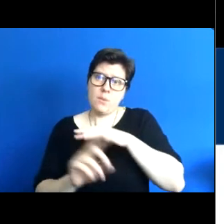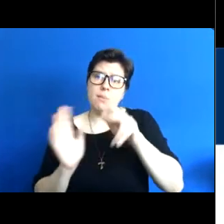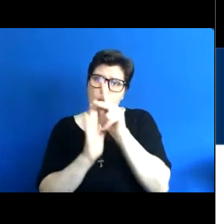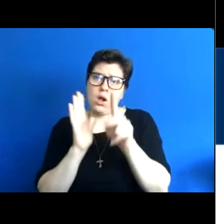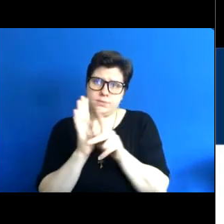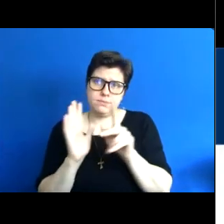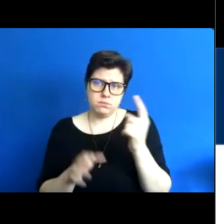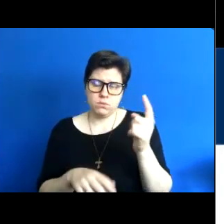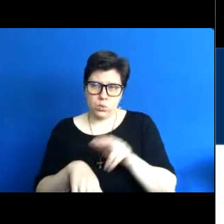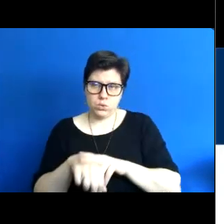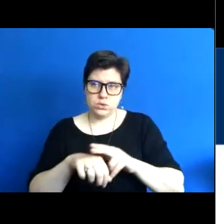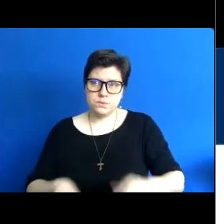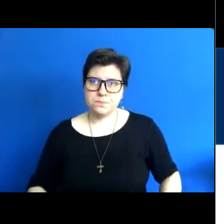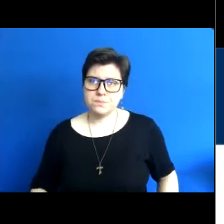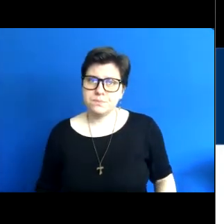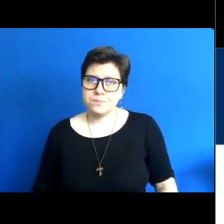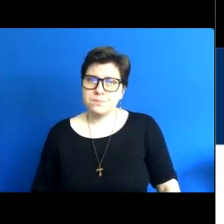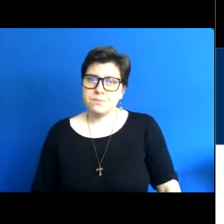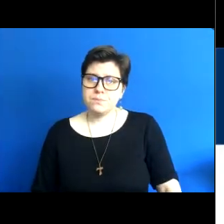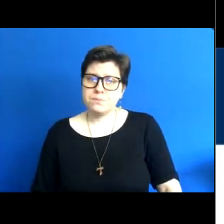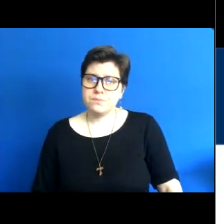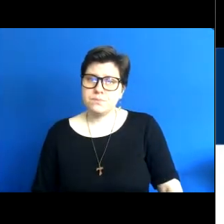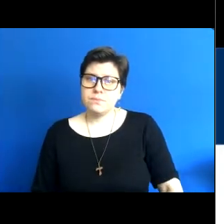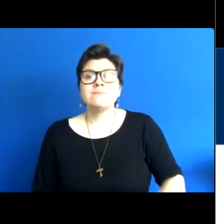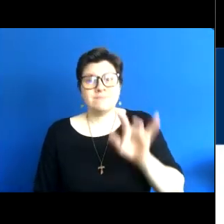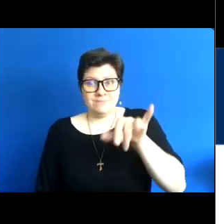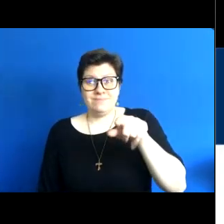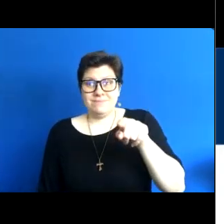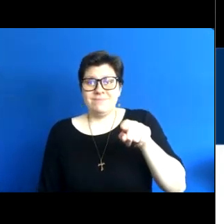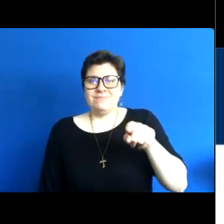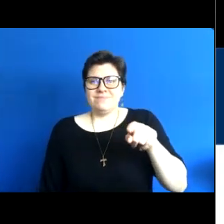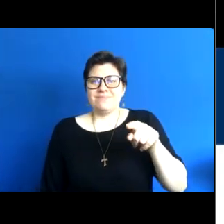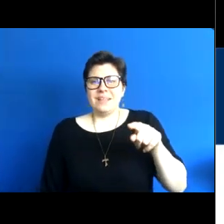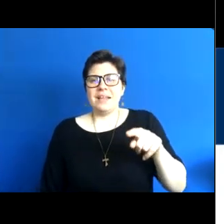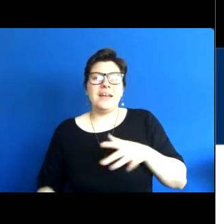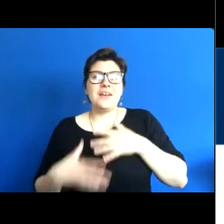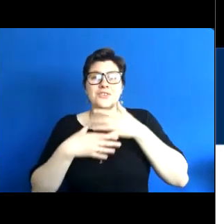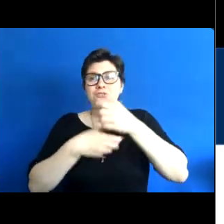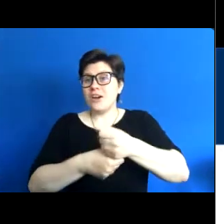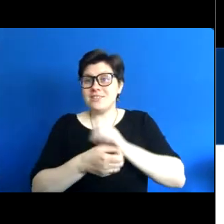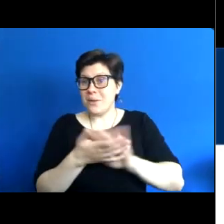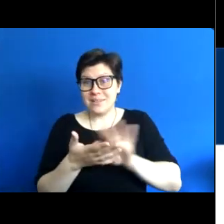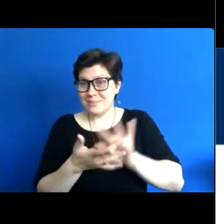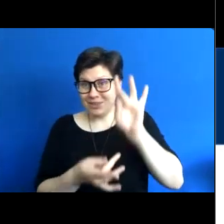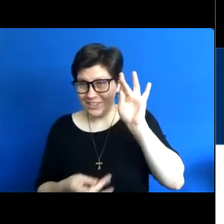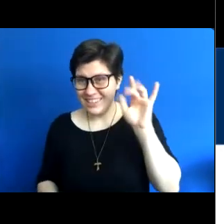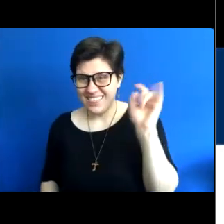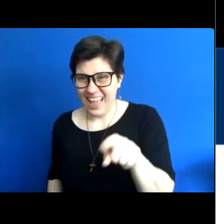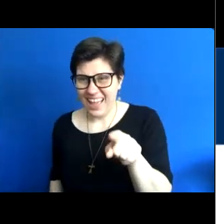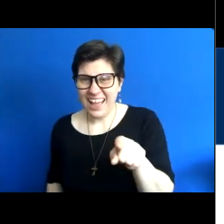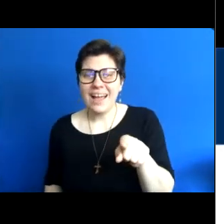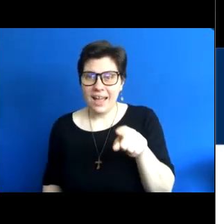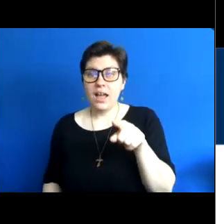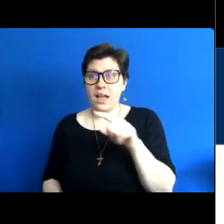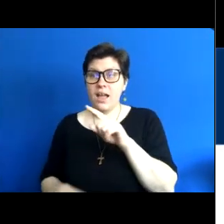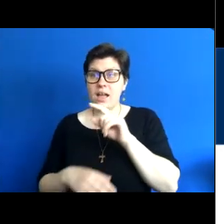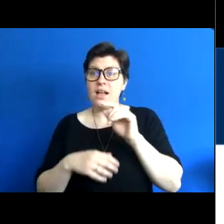And so with that, this next slide is what I like to think about, just trusting the Holy Spirit. This is a year to